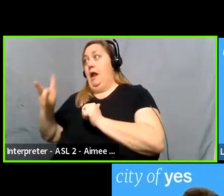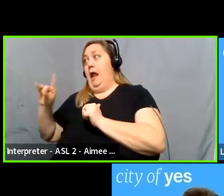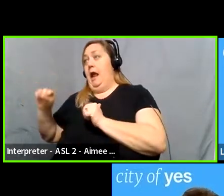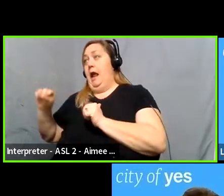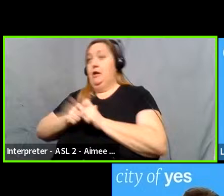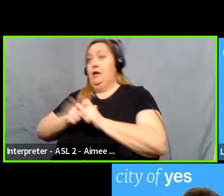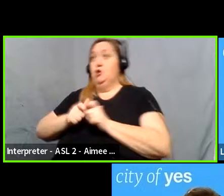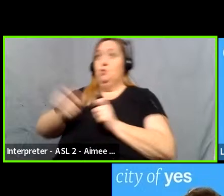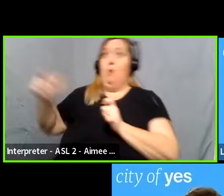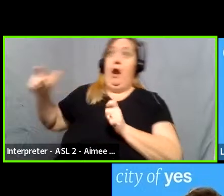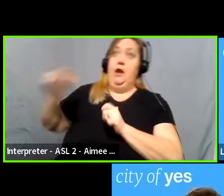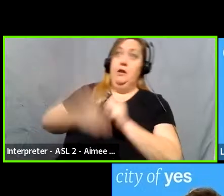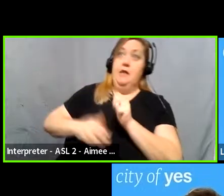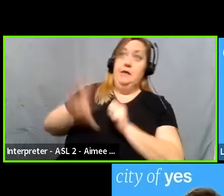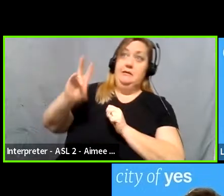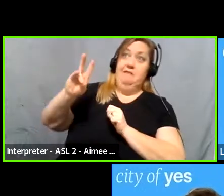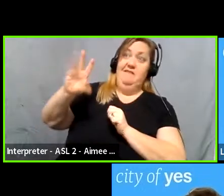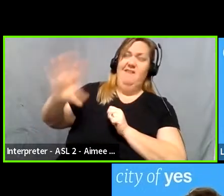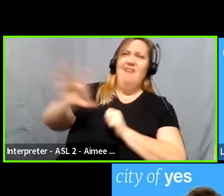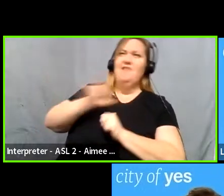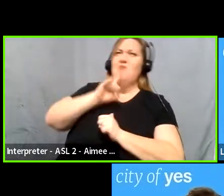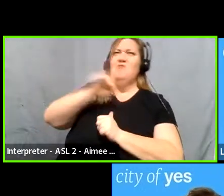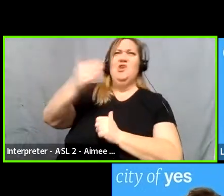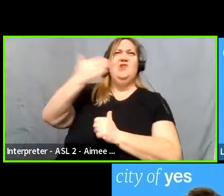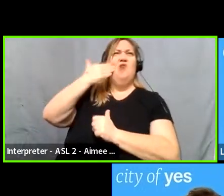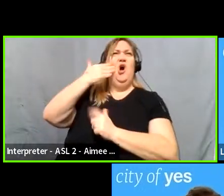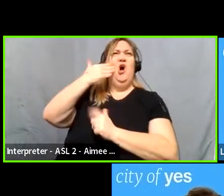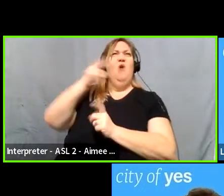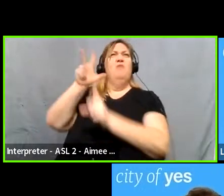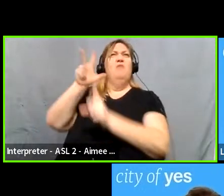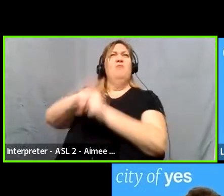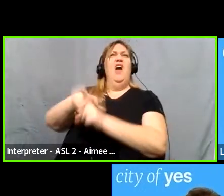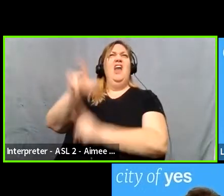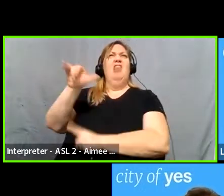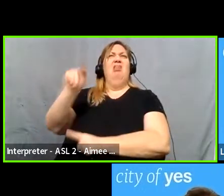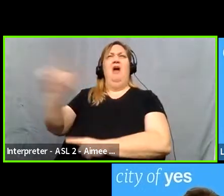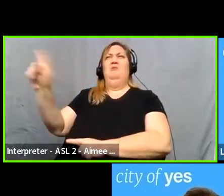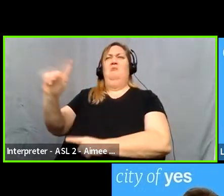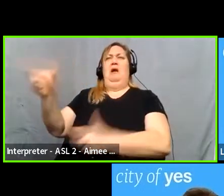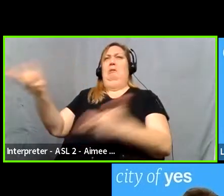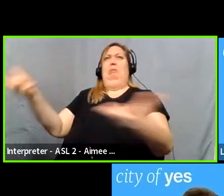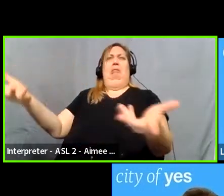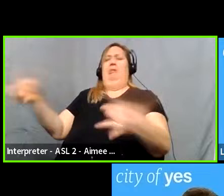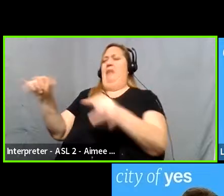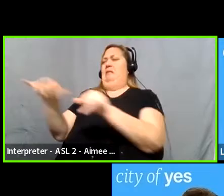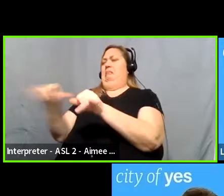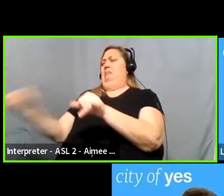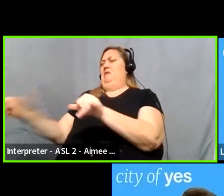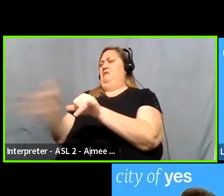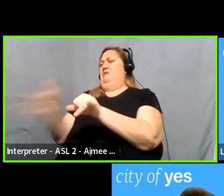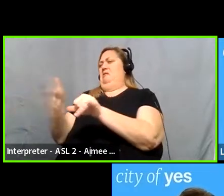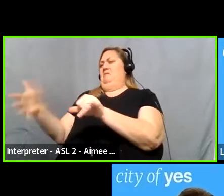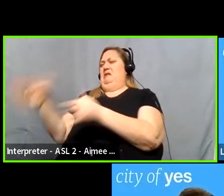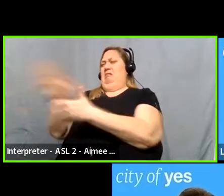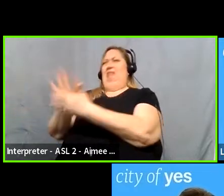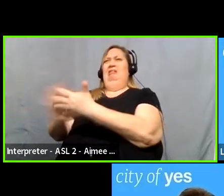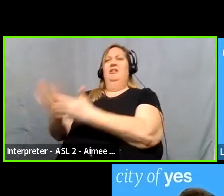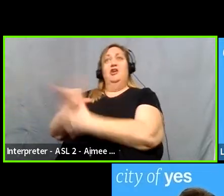so we don't really know which lots it applies to. Do you have an accurate database?